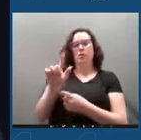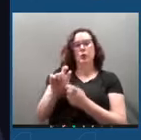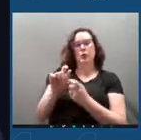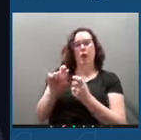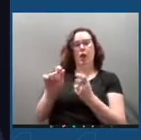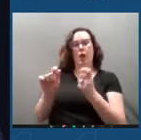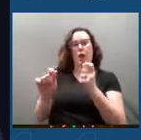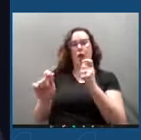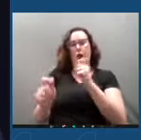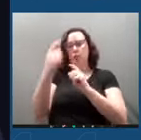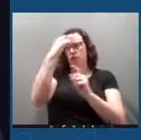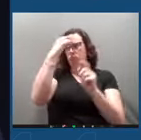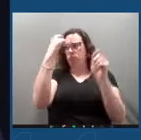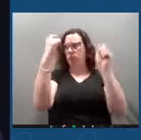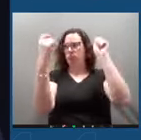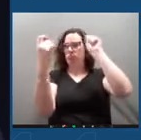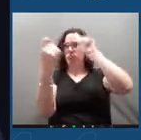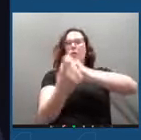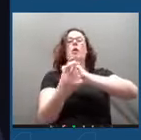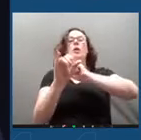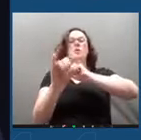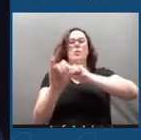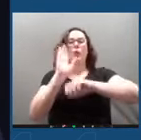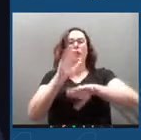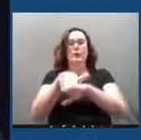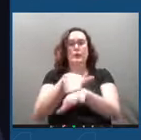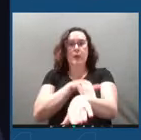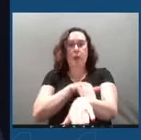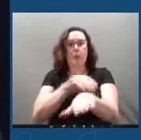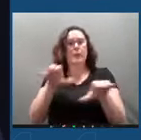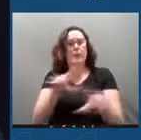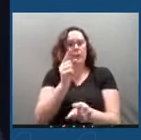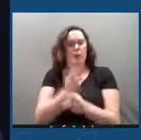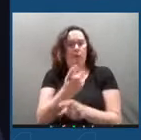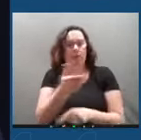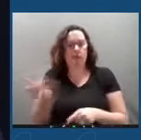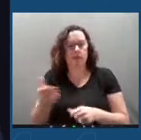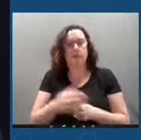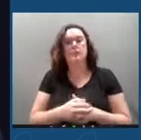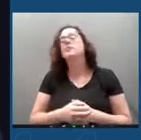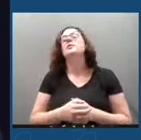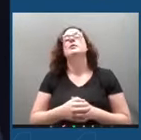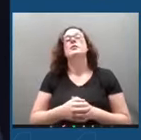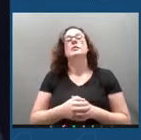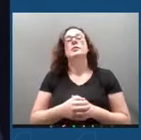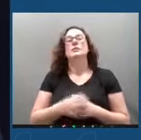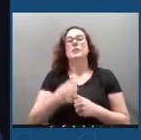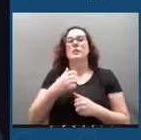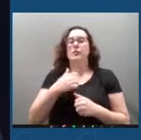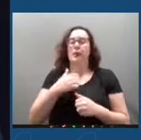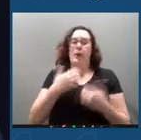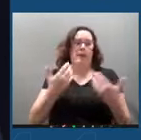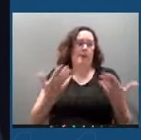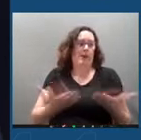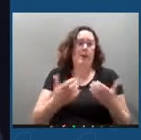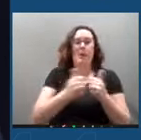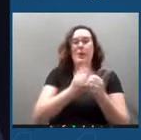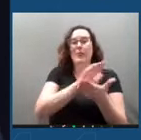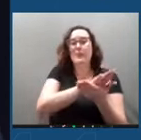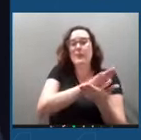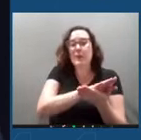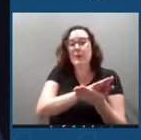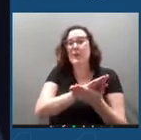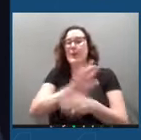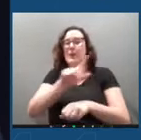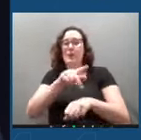we think and how we do the right things. And so I'm encouraged with the school, with your principal. I'm encouraged. There's a